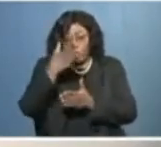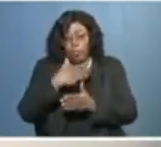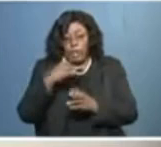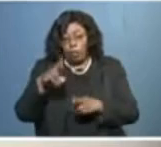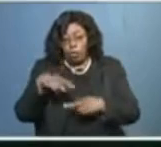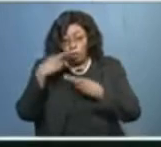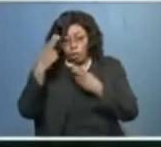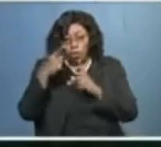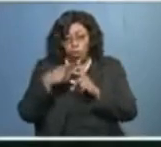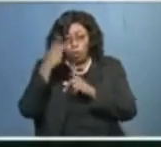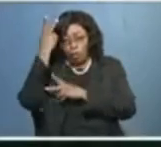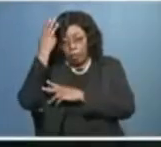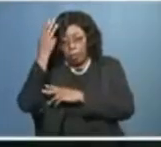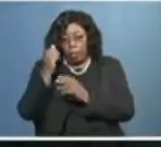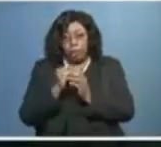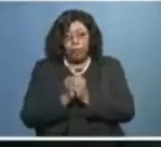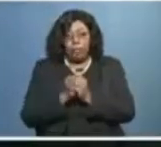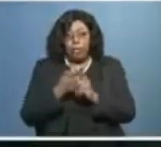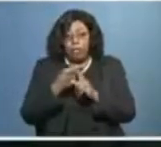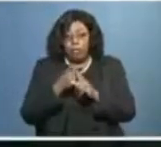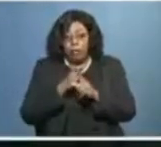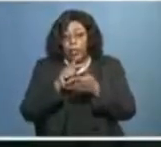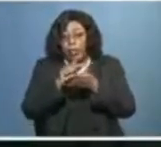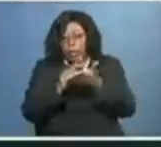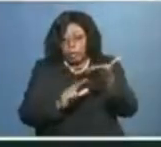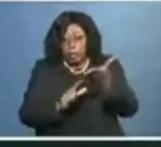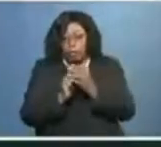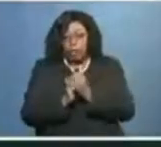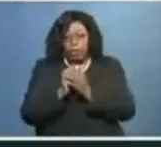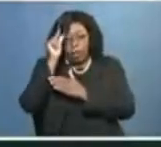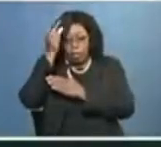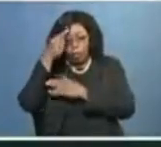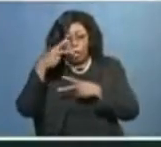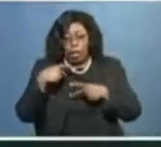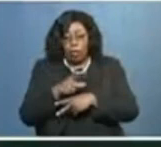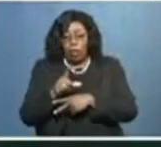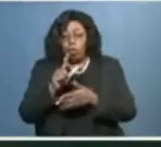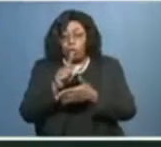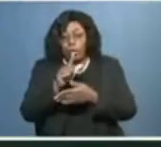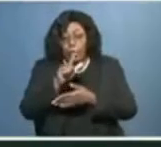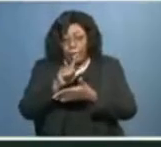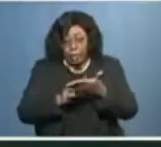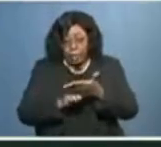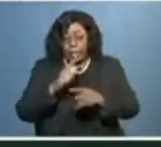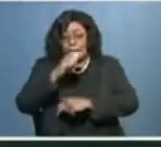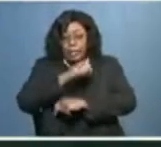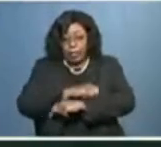to the Prime Minister. From that lengthy list, the government is seeking to have these bills tabled, debated, and passed over